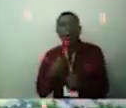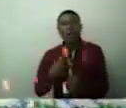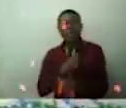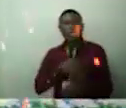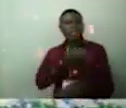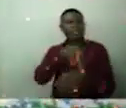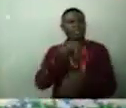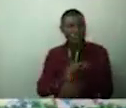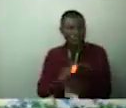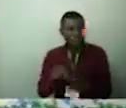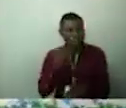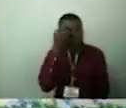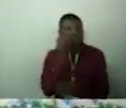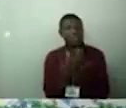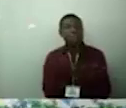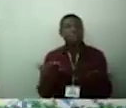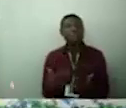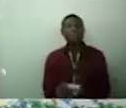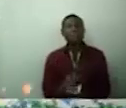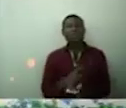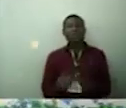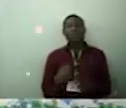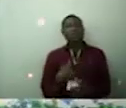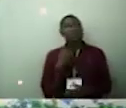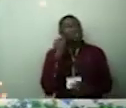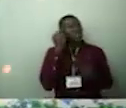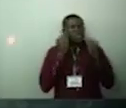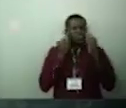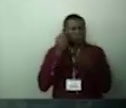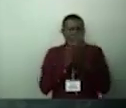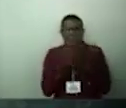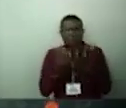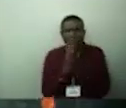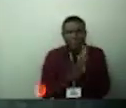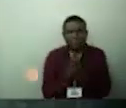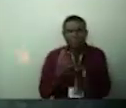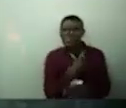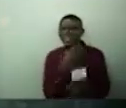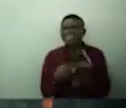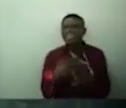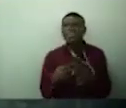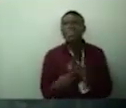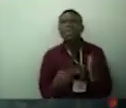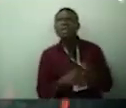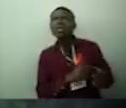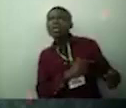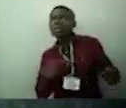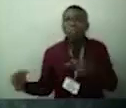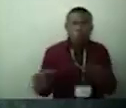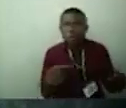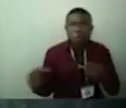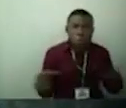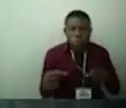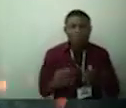what? I suddenly come to meet an interesting twist. I call it opposing interests in the nations.